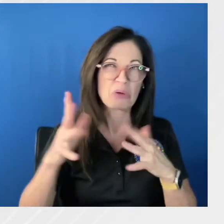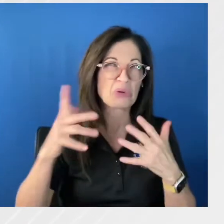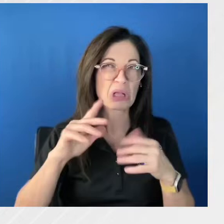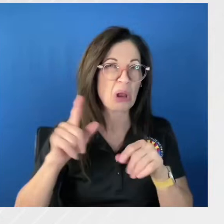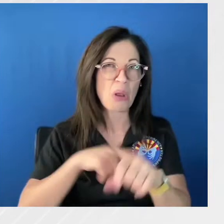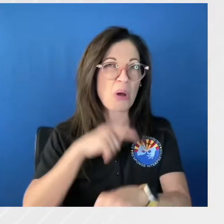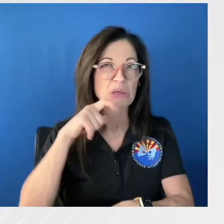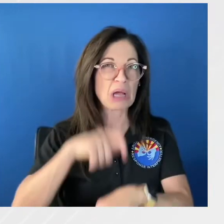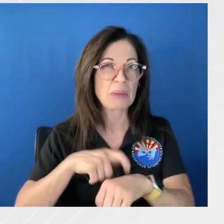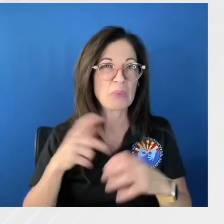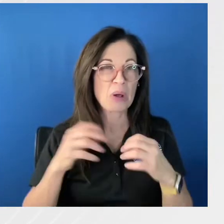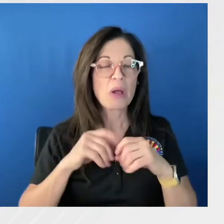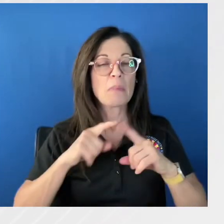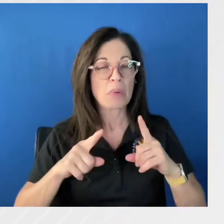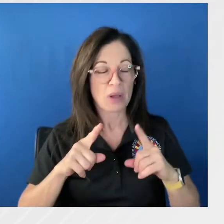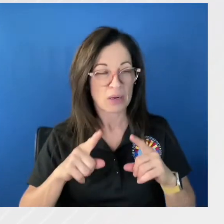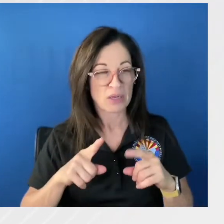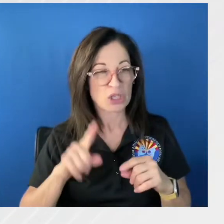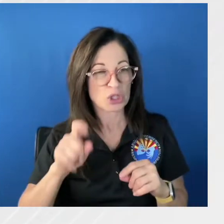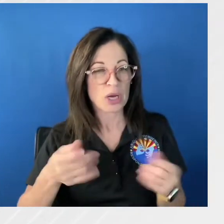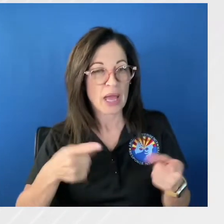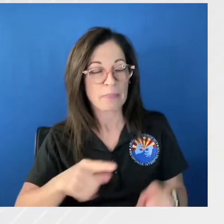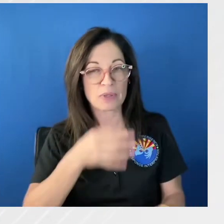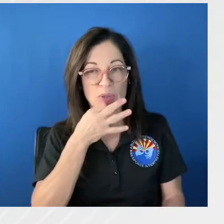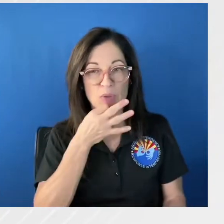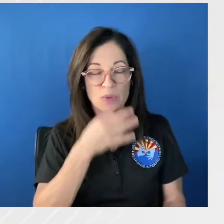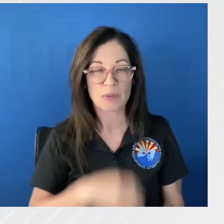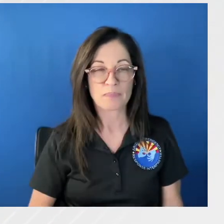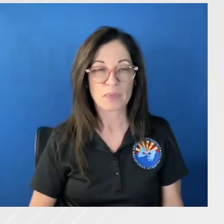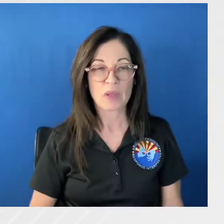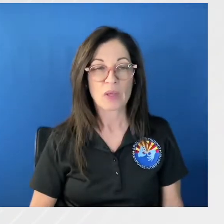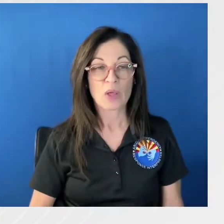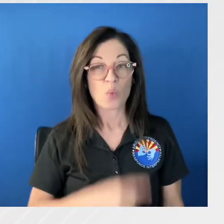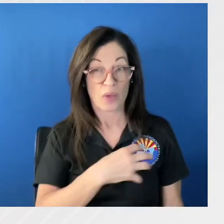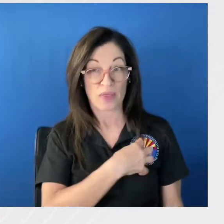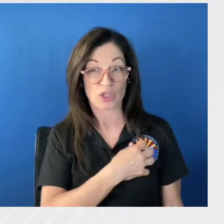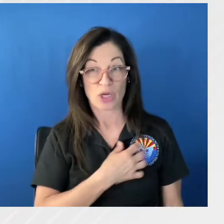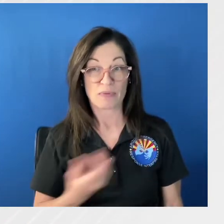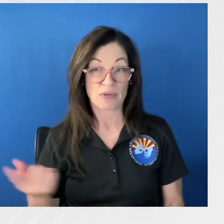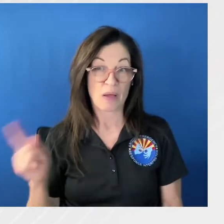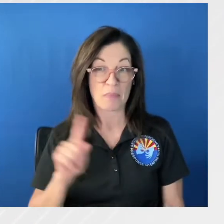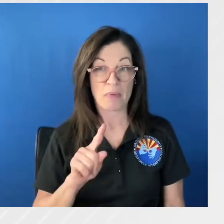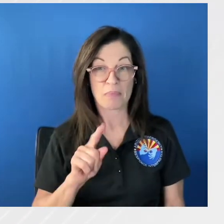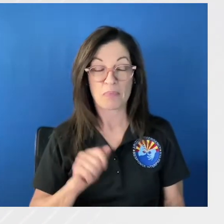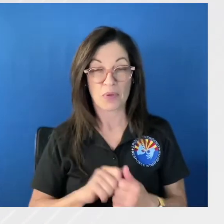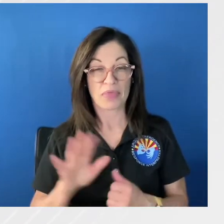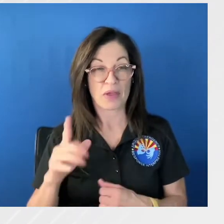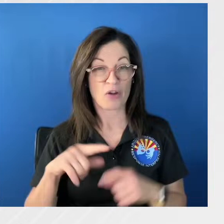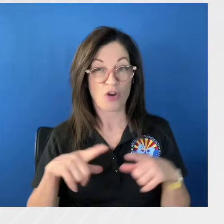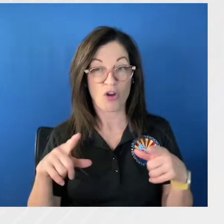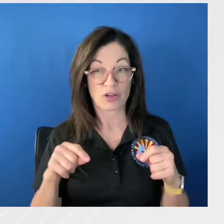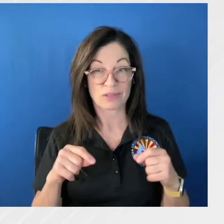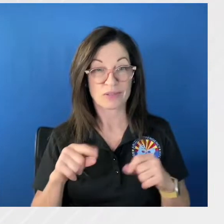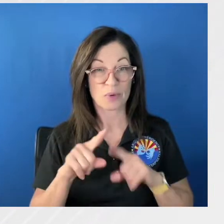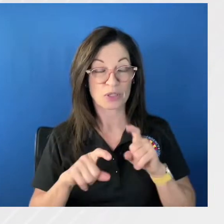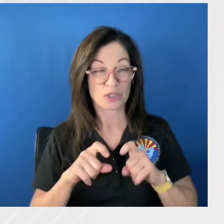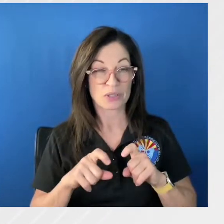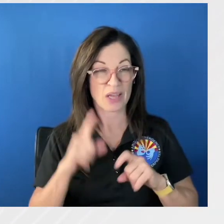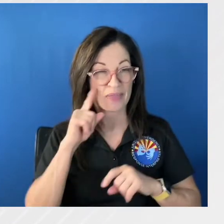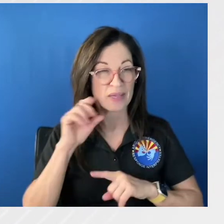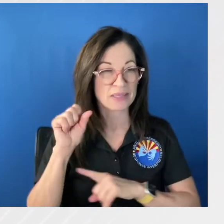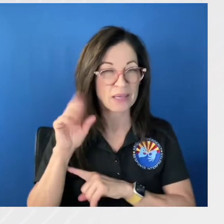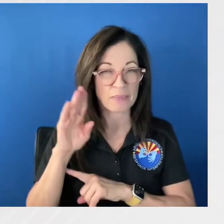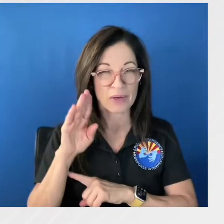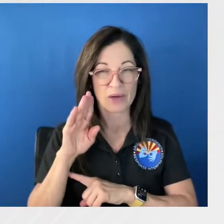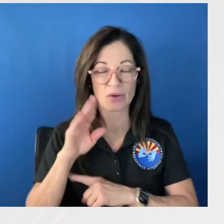it should be happening pretty soon. I don't know if when the sheriffs come up here with some of their cards. I think the San Bernardino County Sheriff,